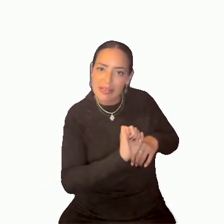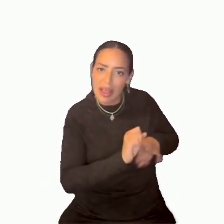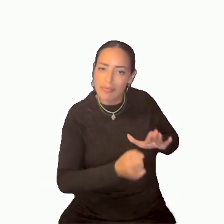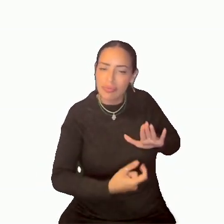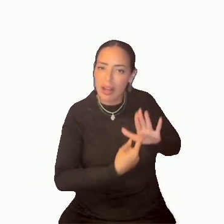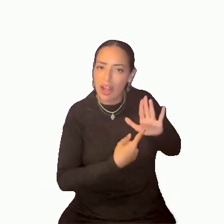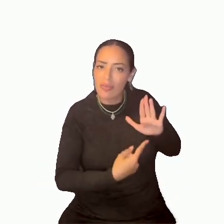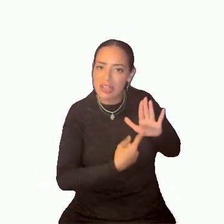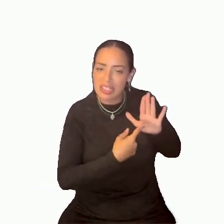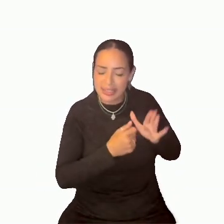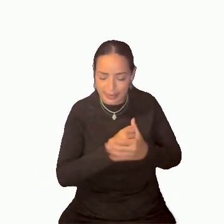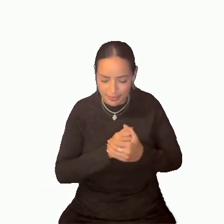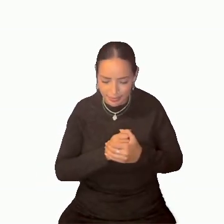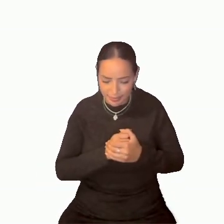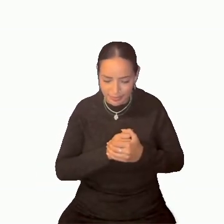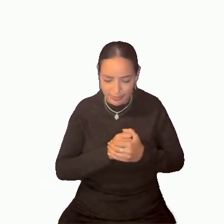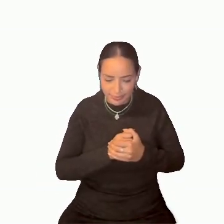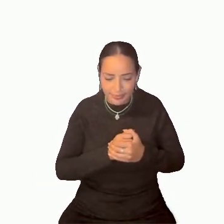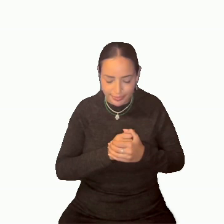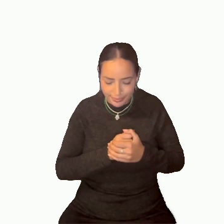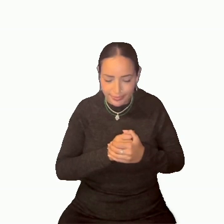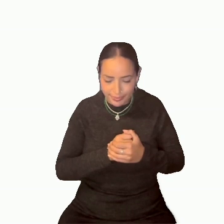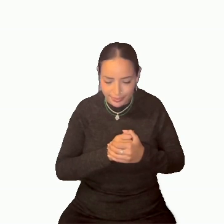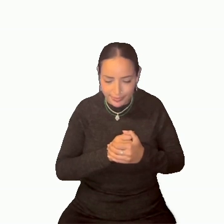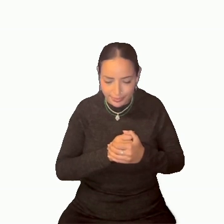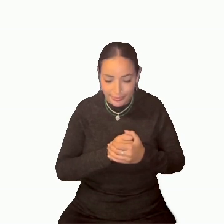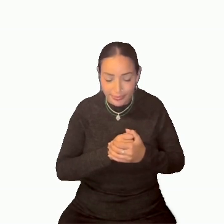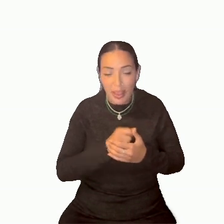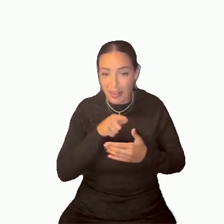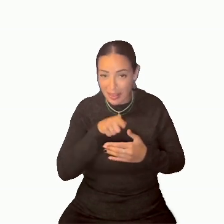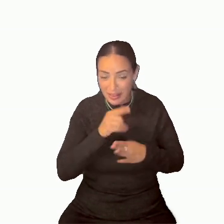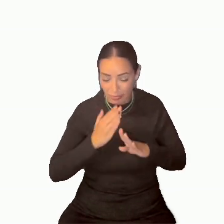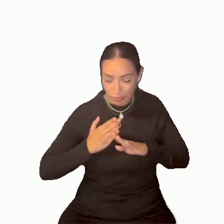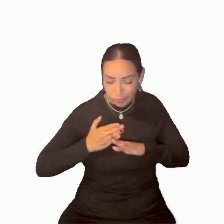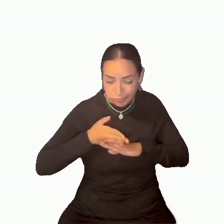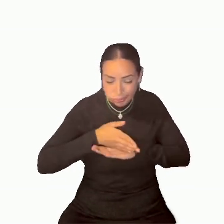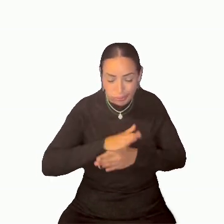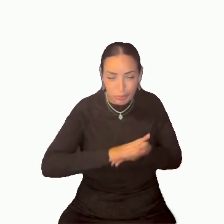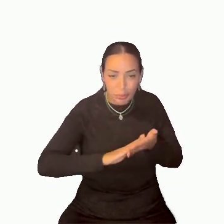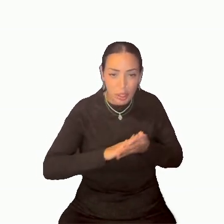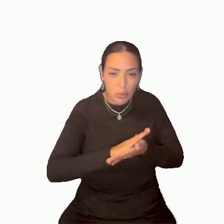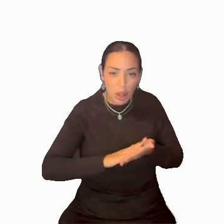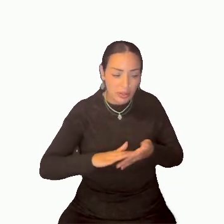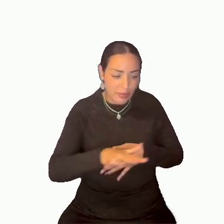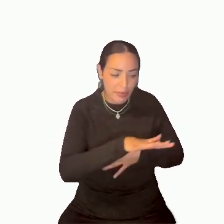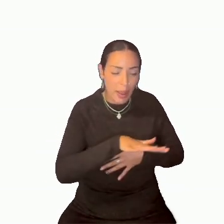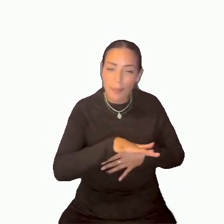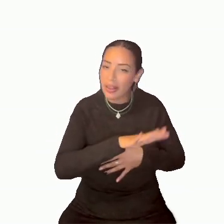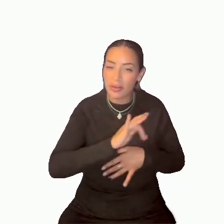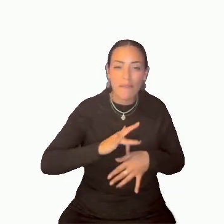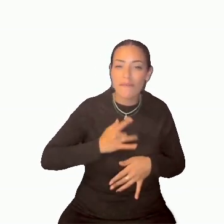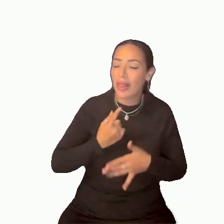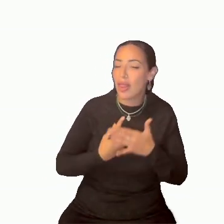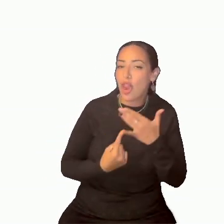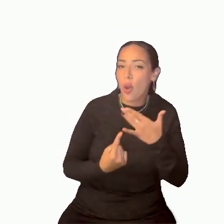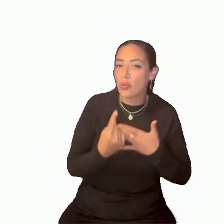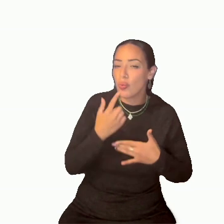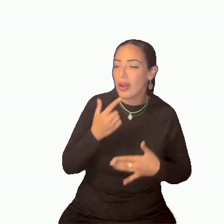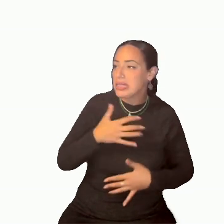And these efforts in and of themselves, regardless often of the outcome, can mean that a bereaved family feels much less alone in their